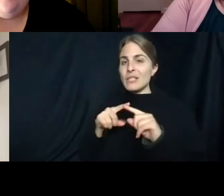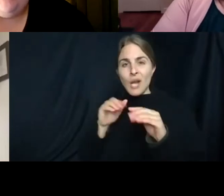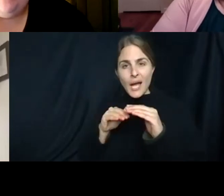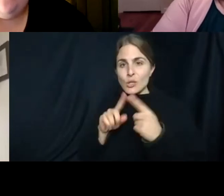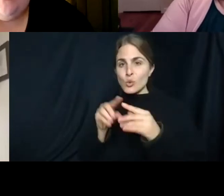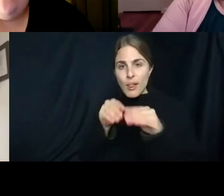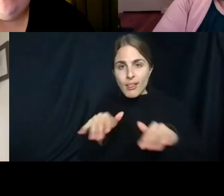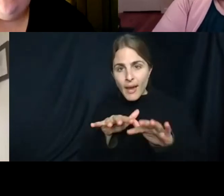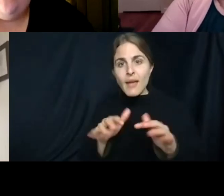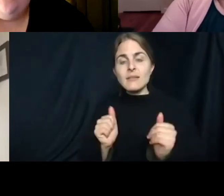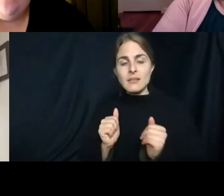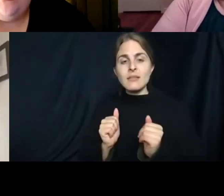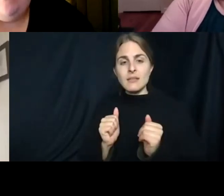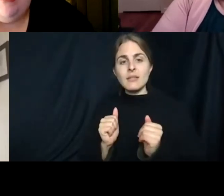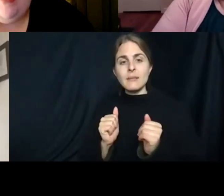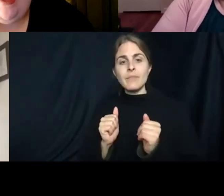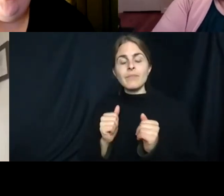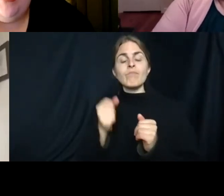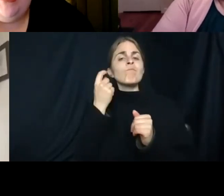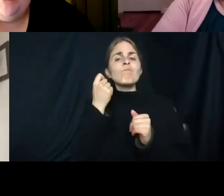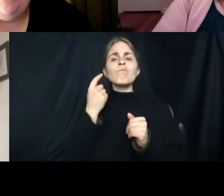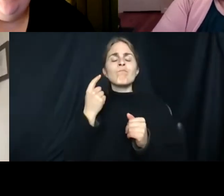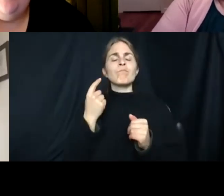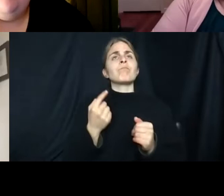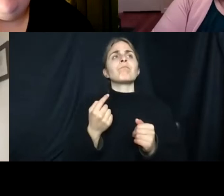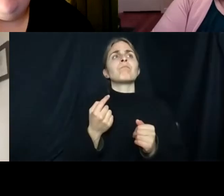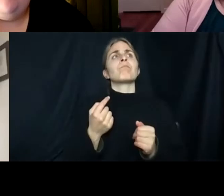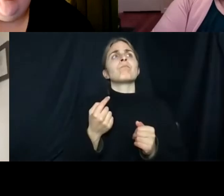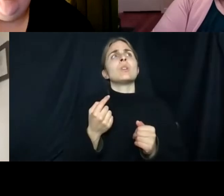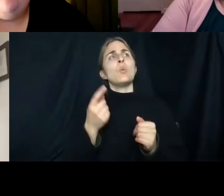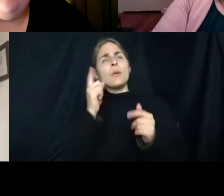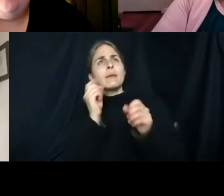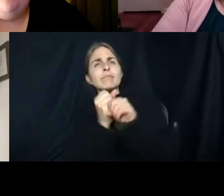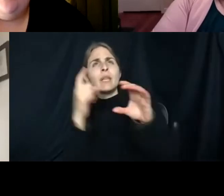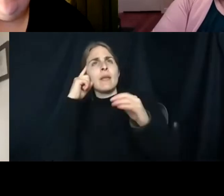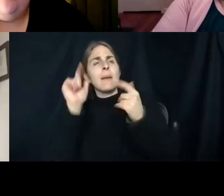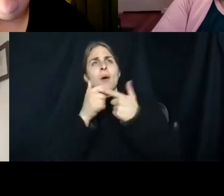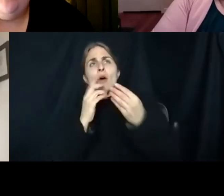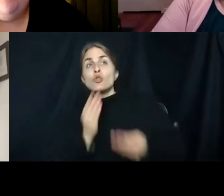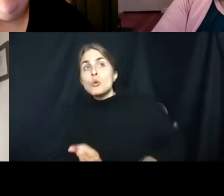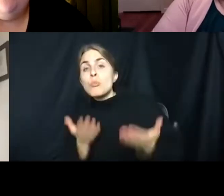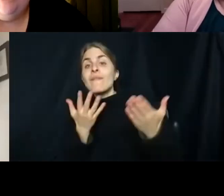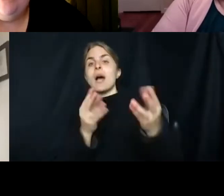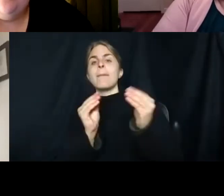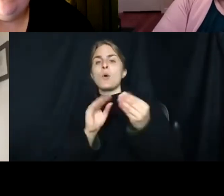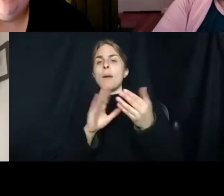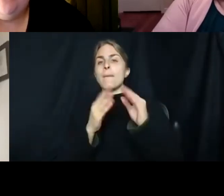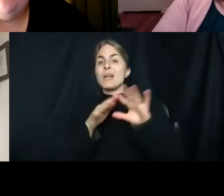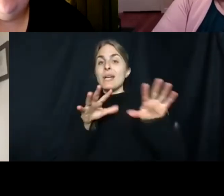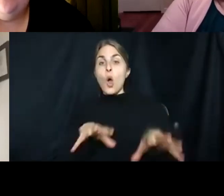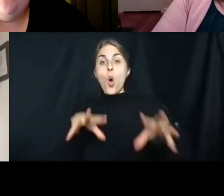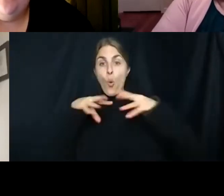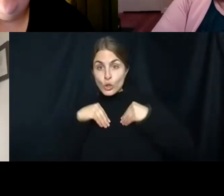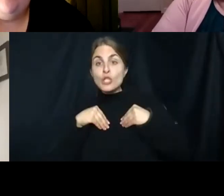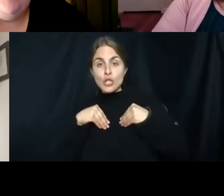Mm-hmm. Even when we're thinking about how we might provide more community ownership over land that can be